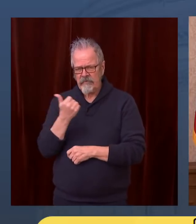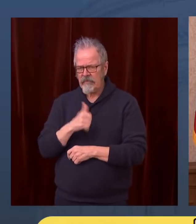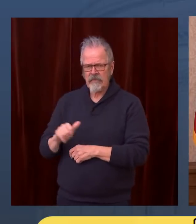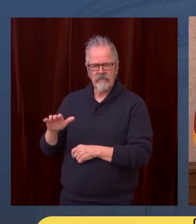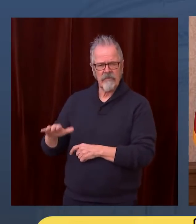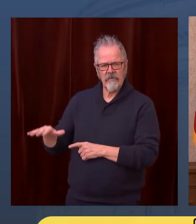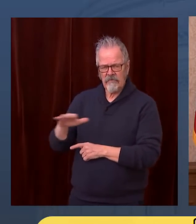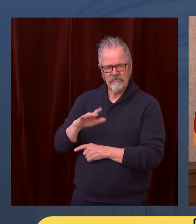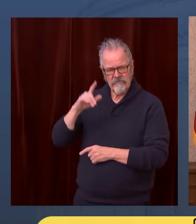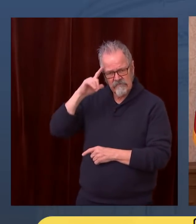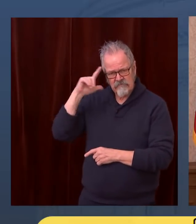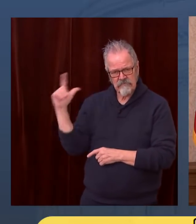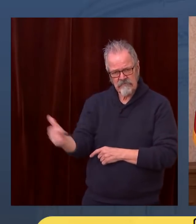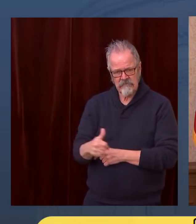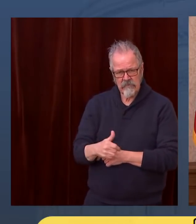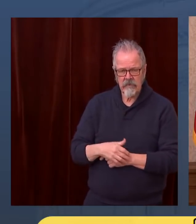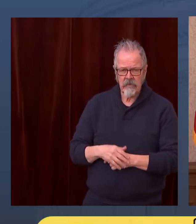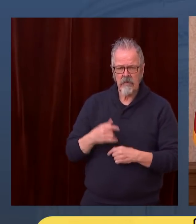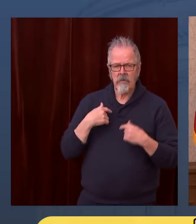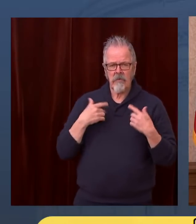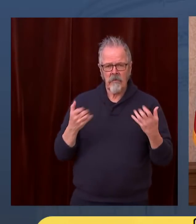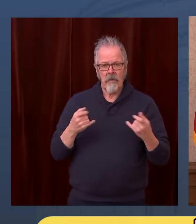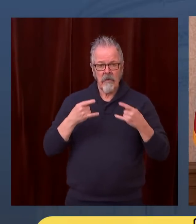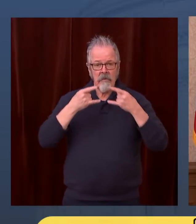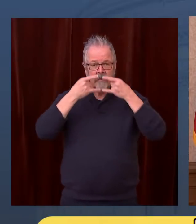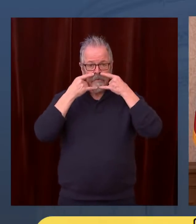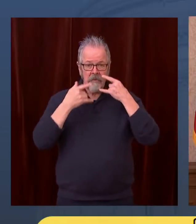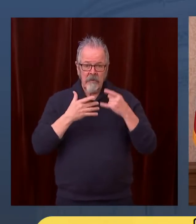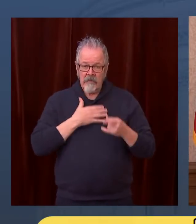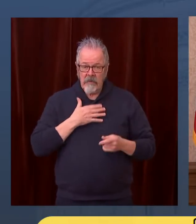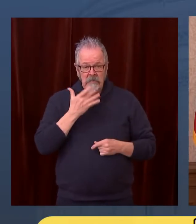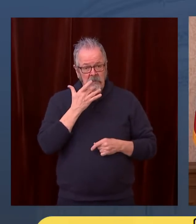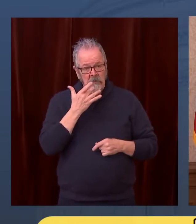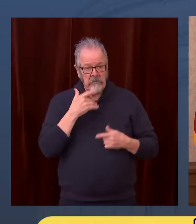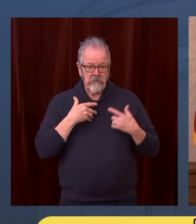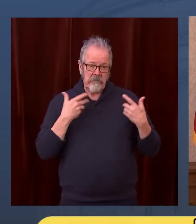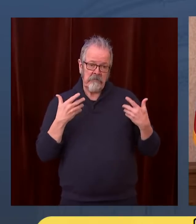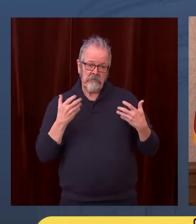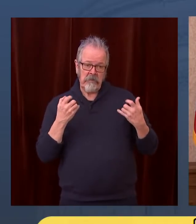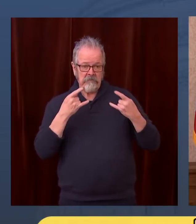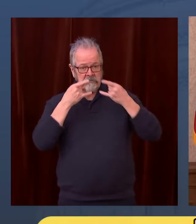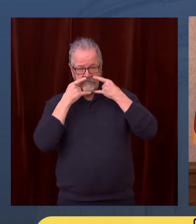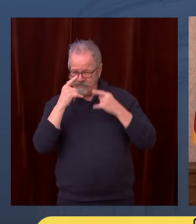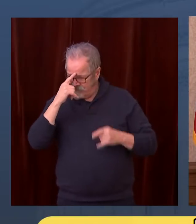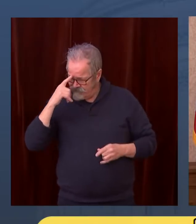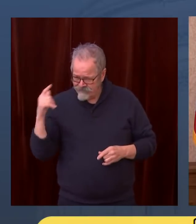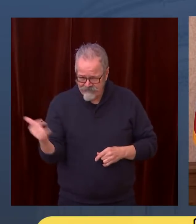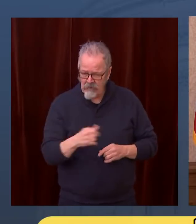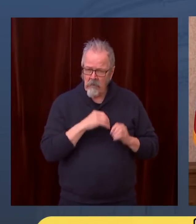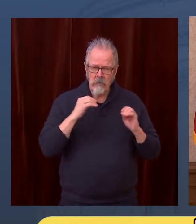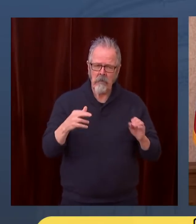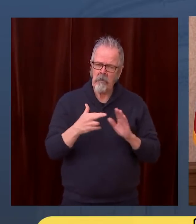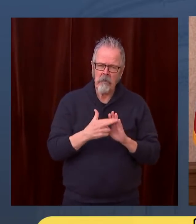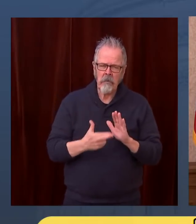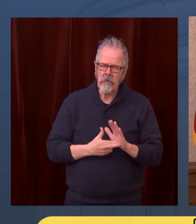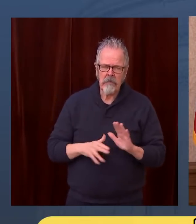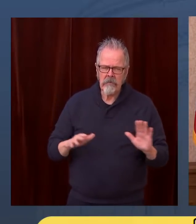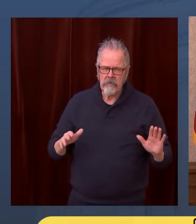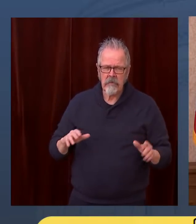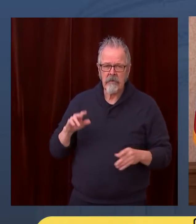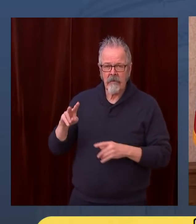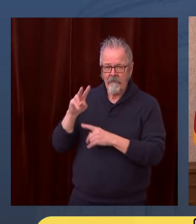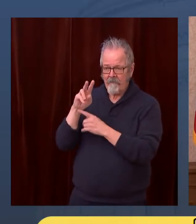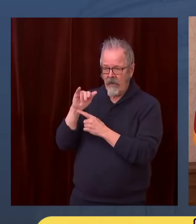to wear masks should they desire to wear masks, and we will have knocked down this virus to very, very